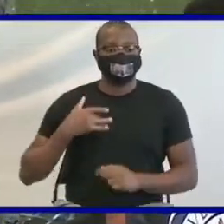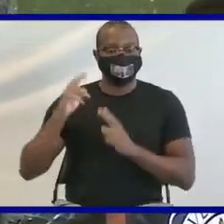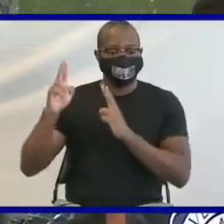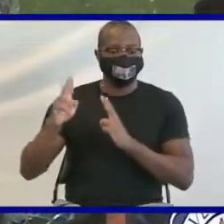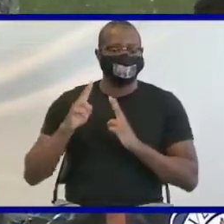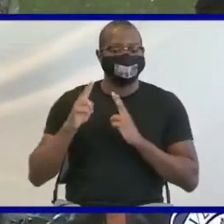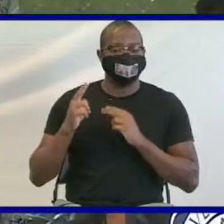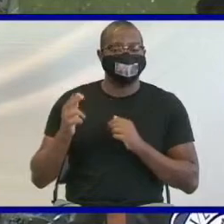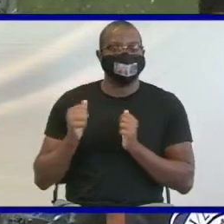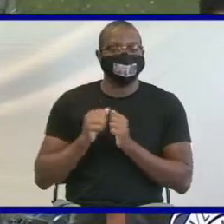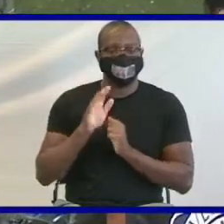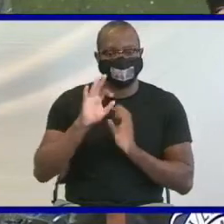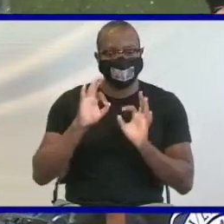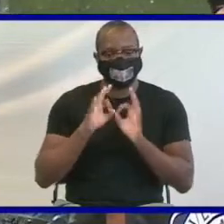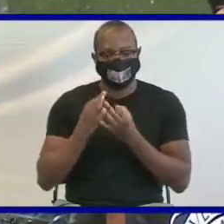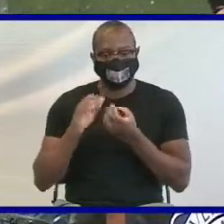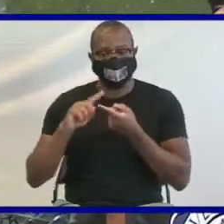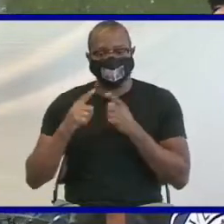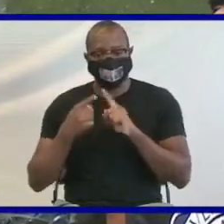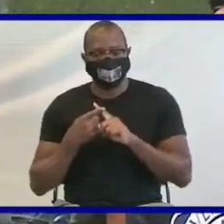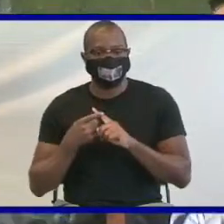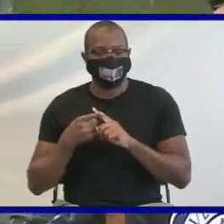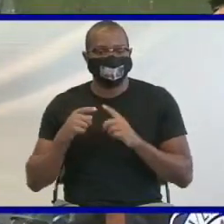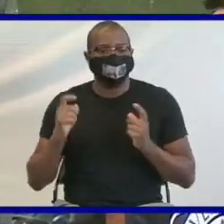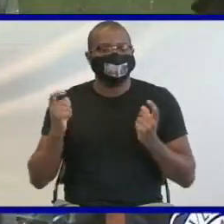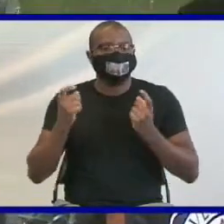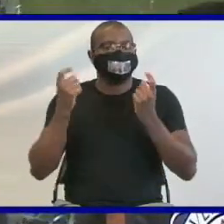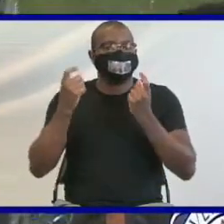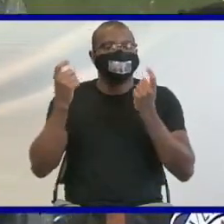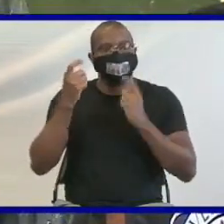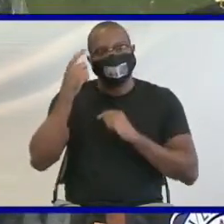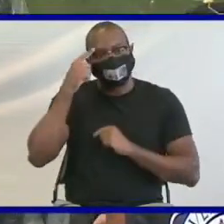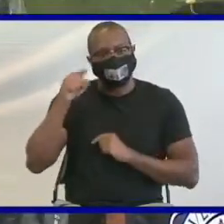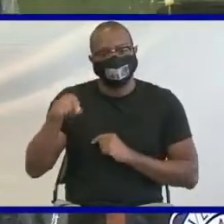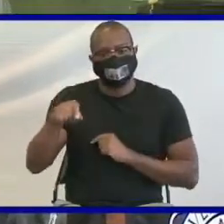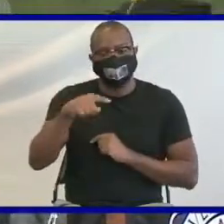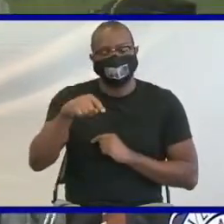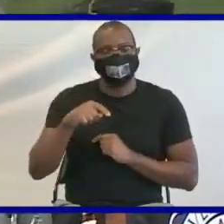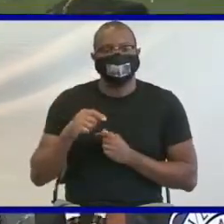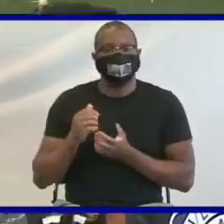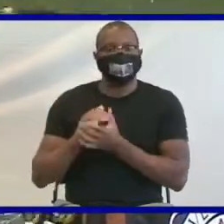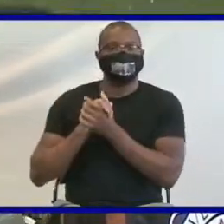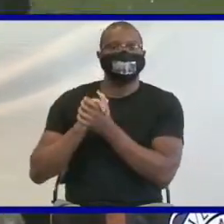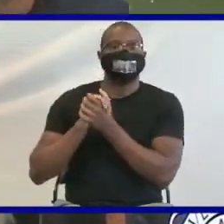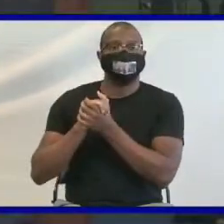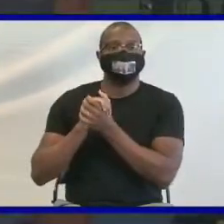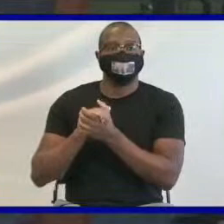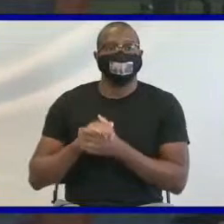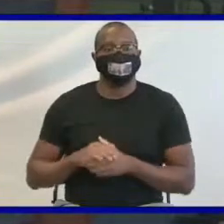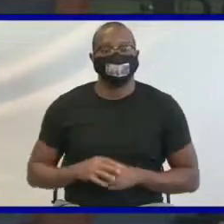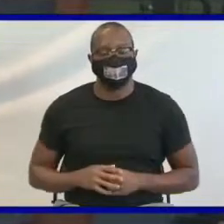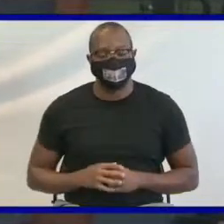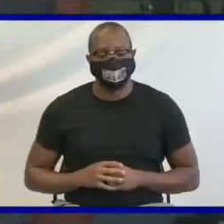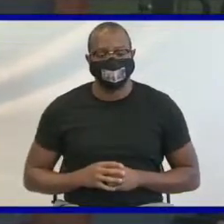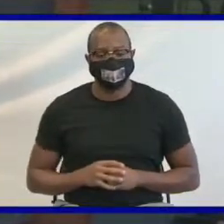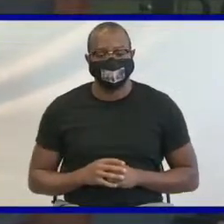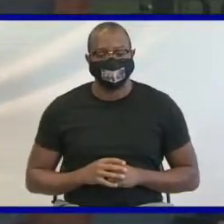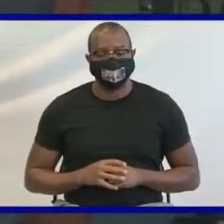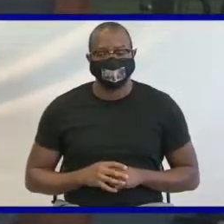and faculty in celebrating this important milestone. Congratulations. That's